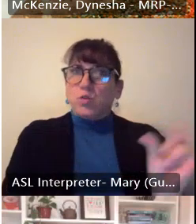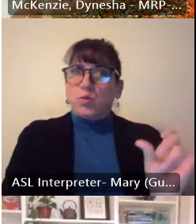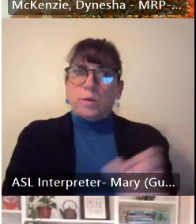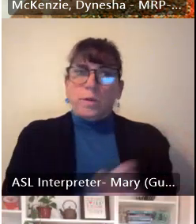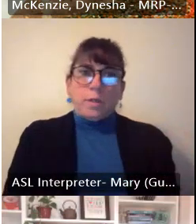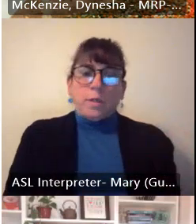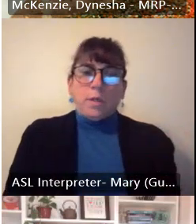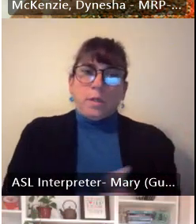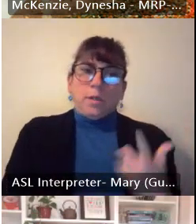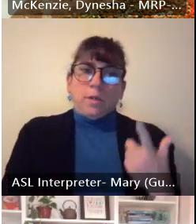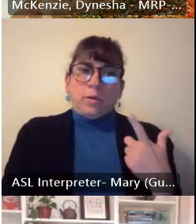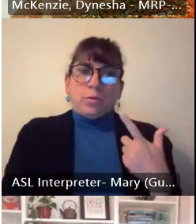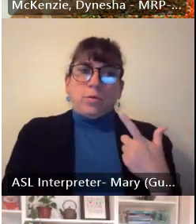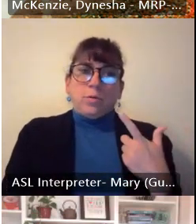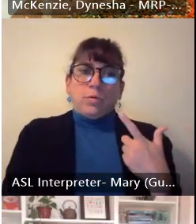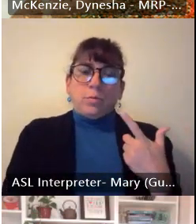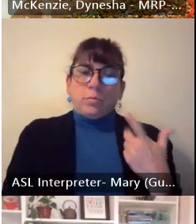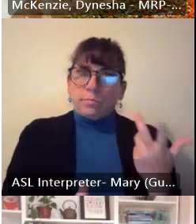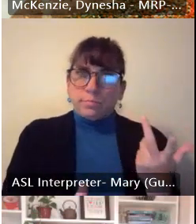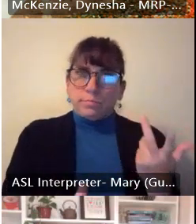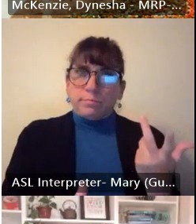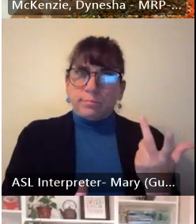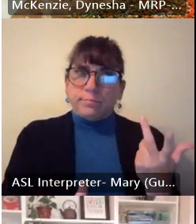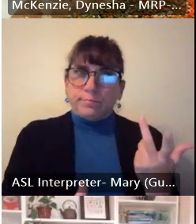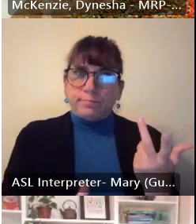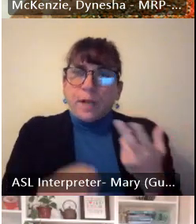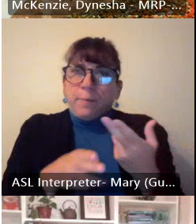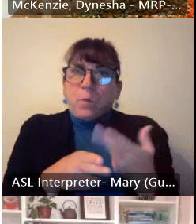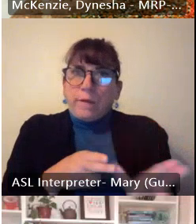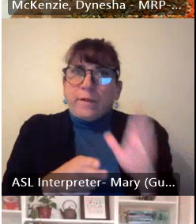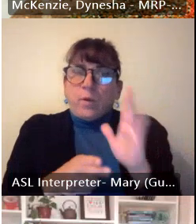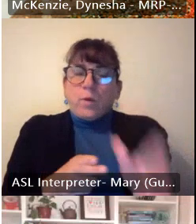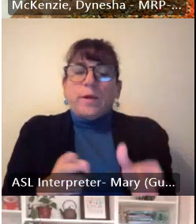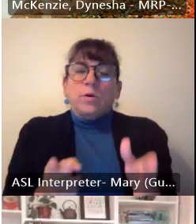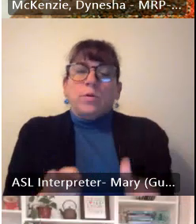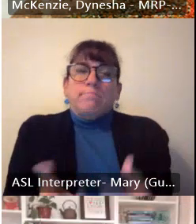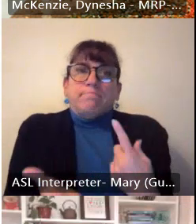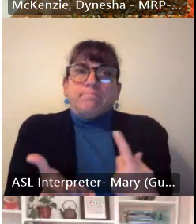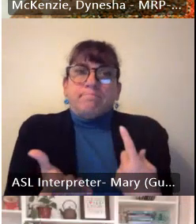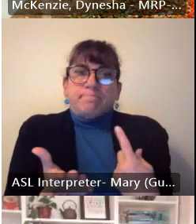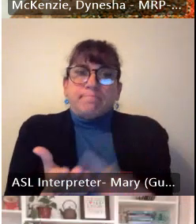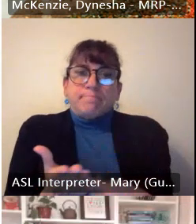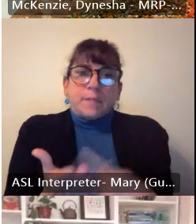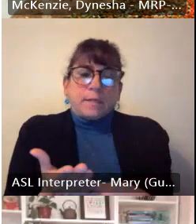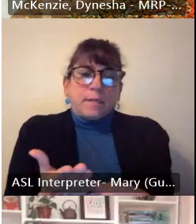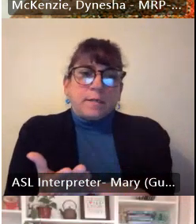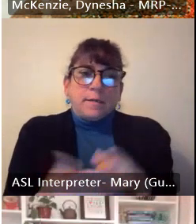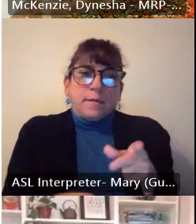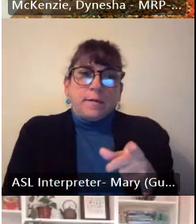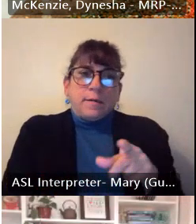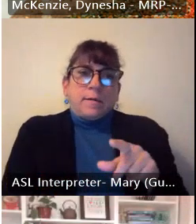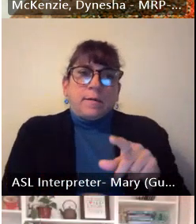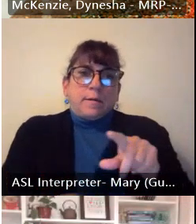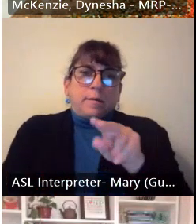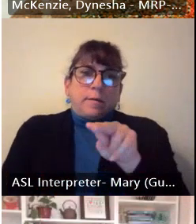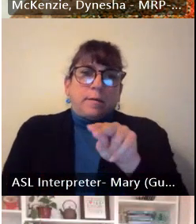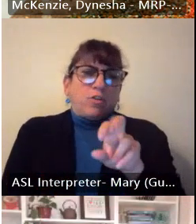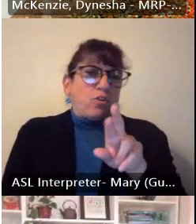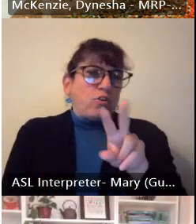So I'm very briefly going to go into serious nerd land. There are a variety of